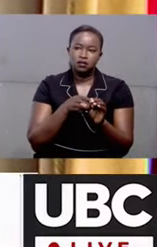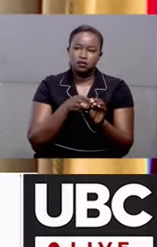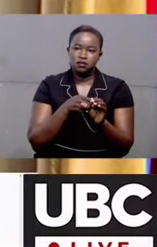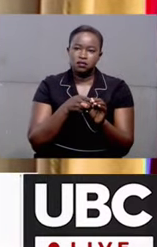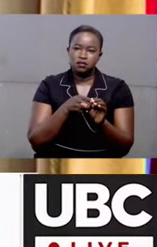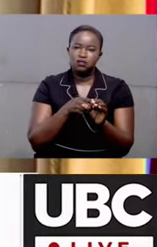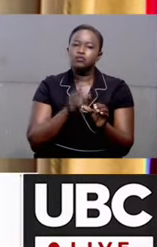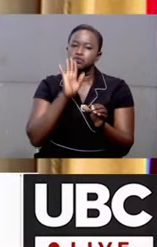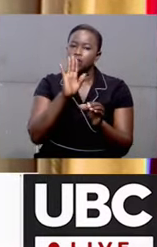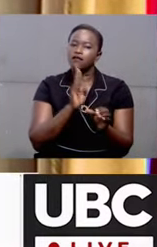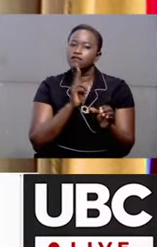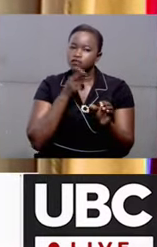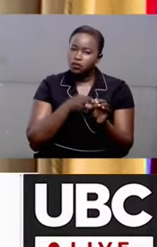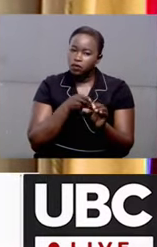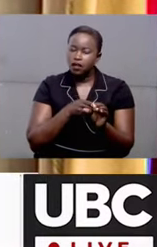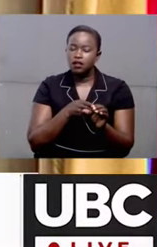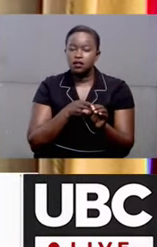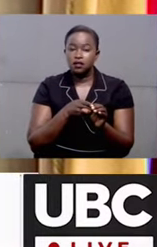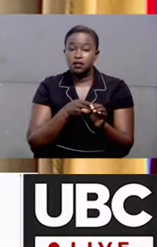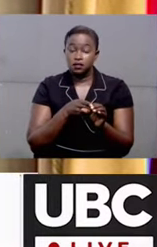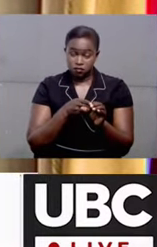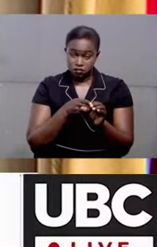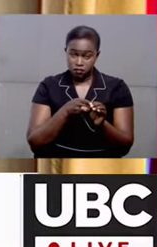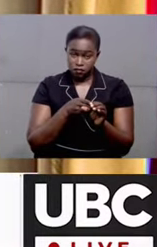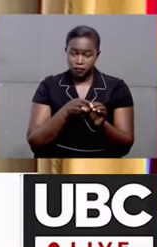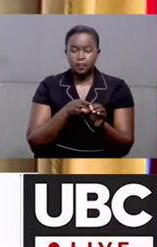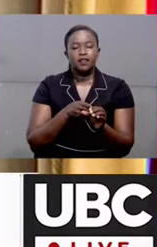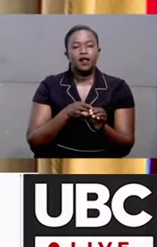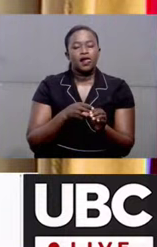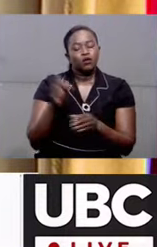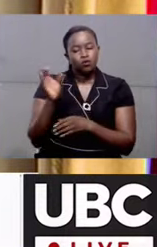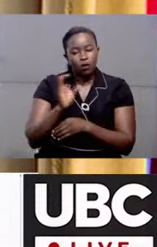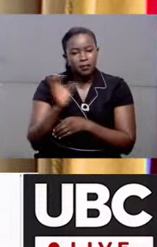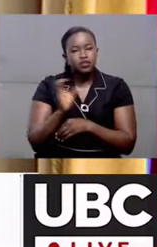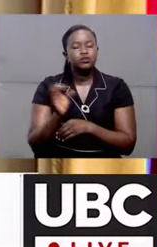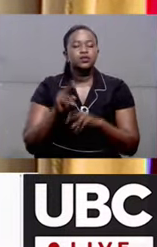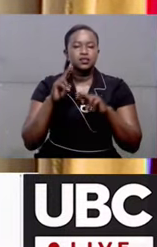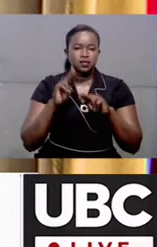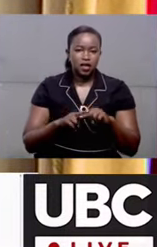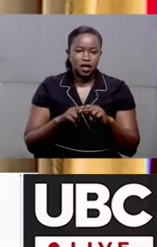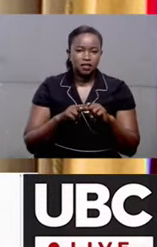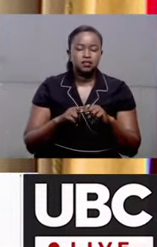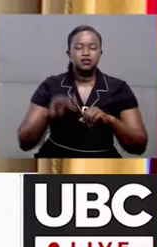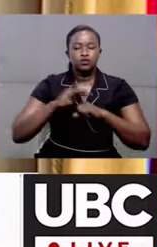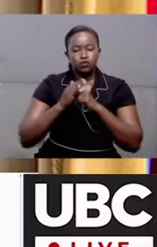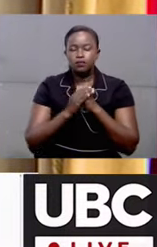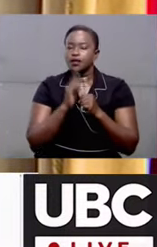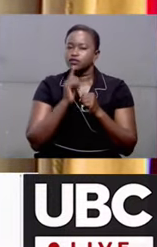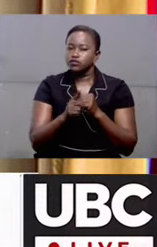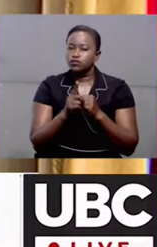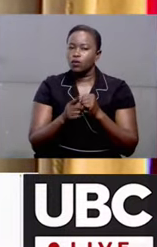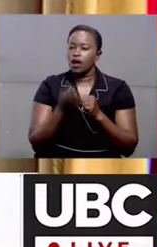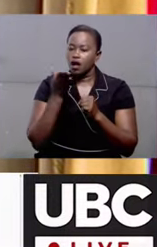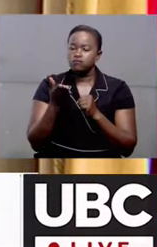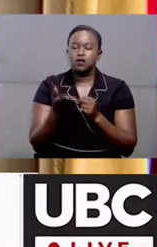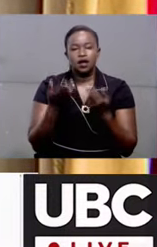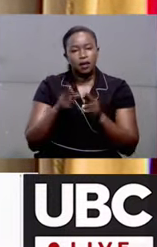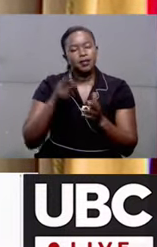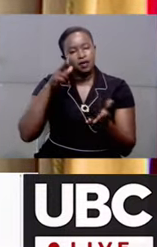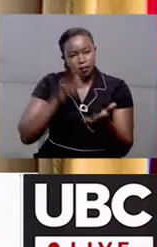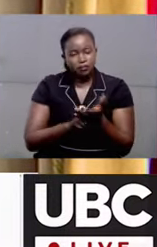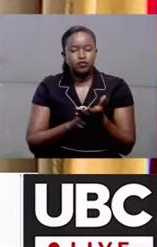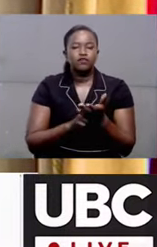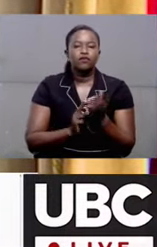your fuel. And that is the commission which sat to make sure that there was an approval of